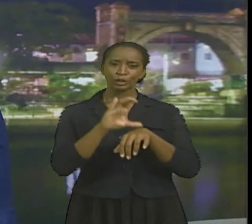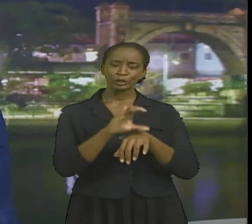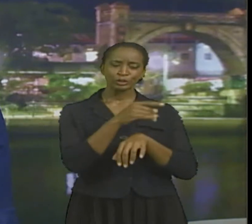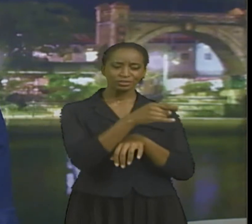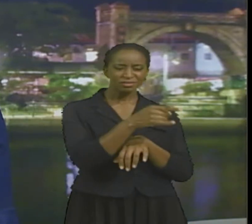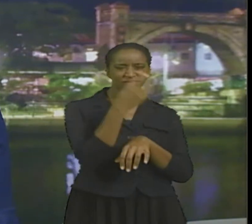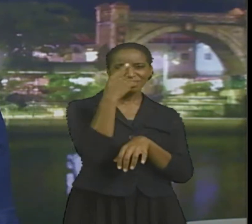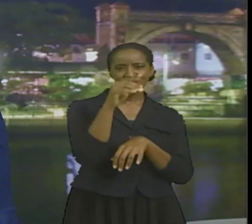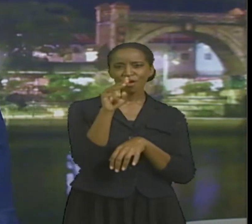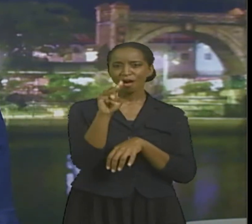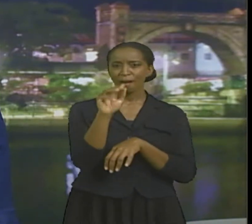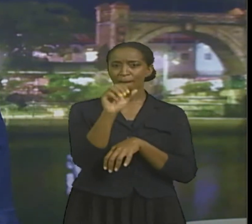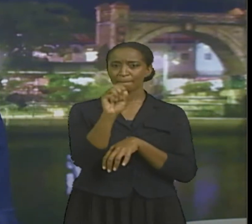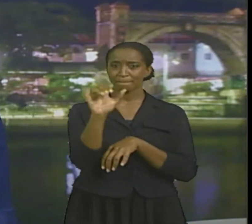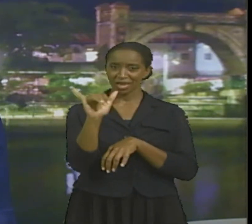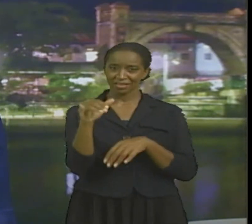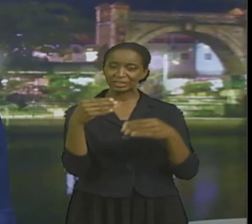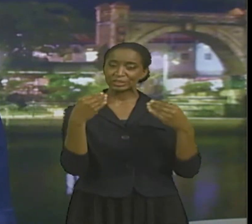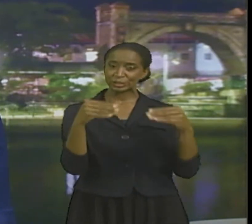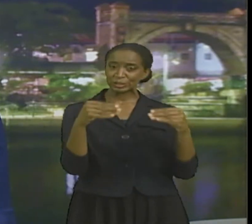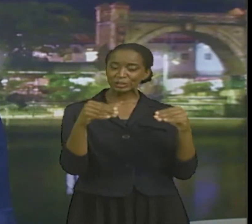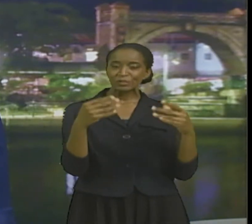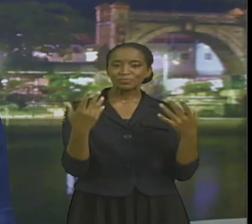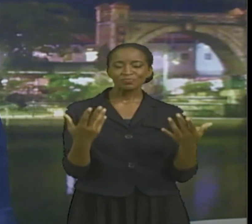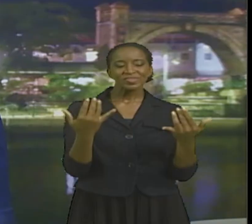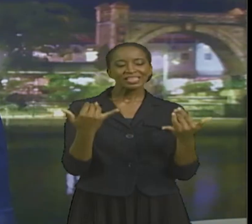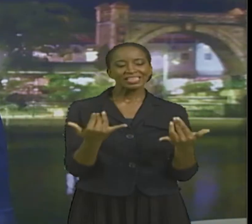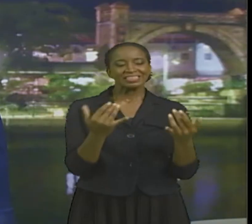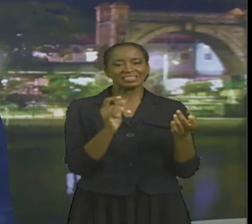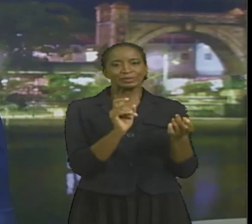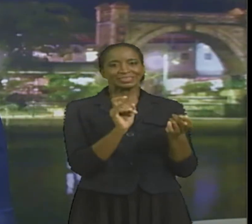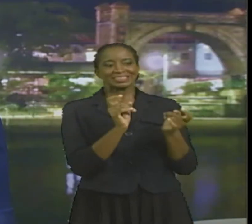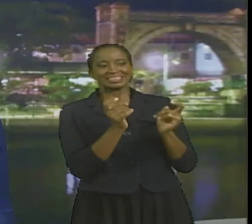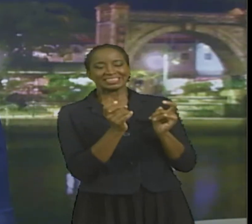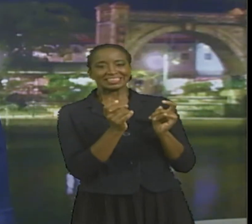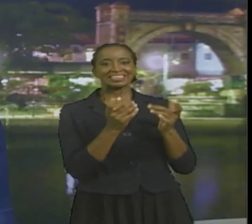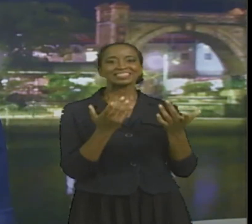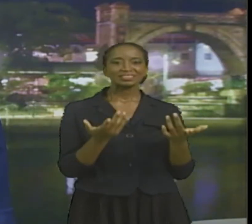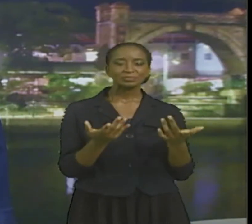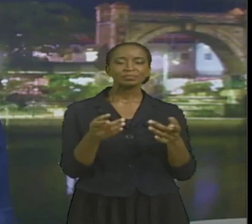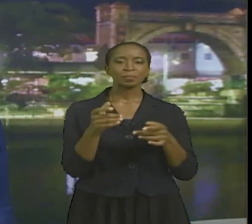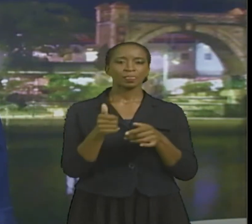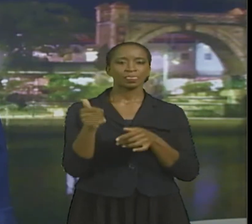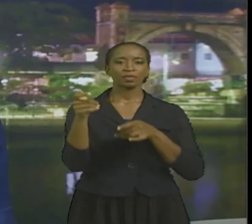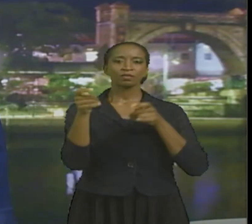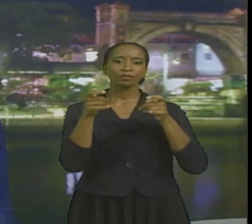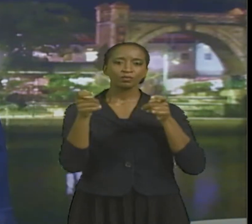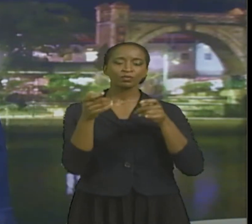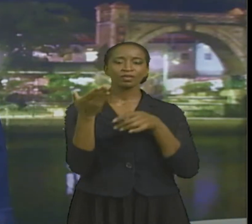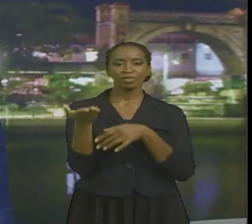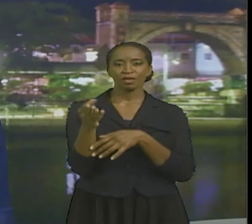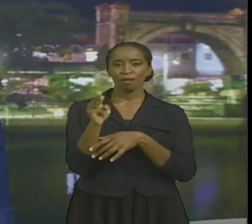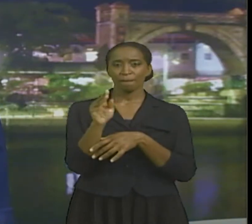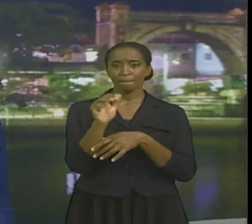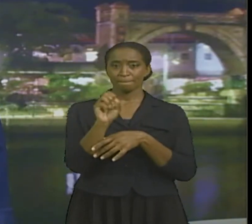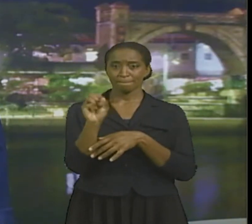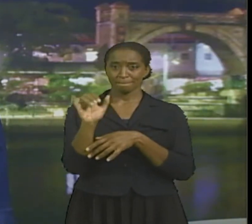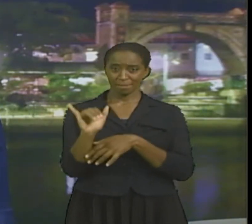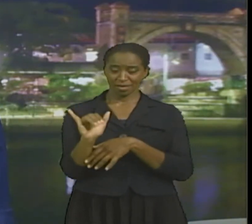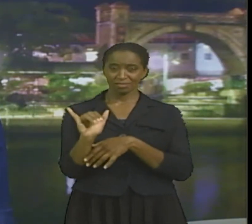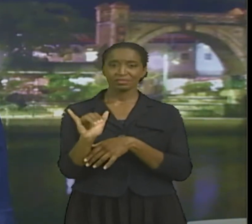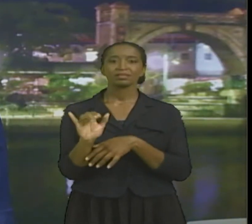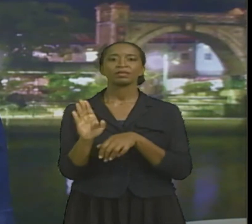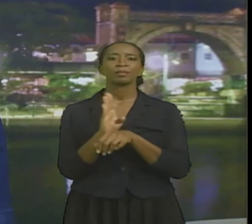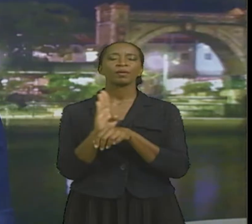first proposed for a new Massey Superstore. But there is now a twist to that development. Managing Director of Massey Stores Barbados,